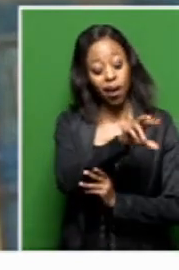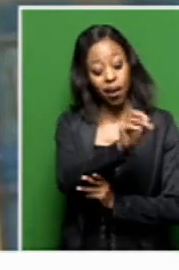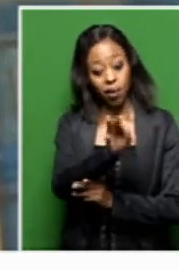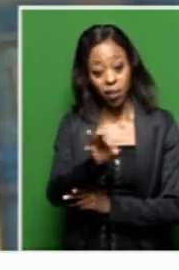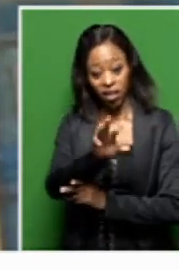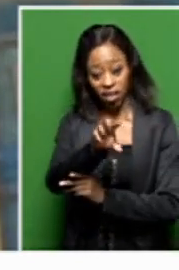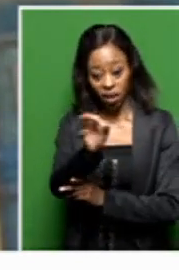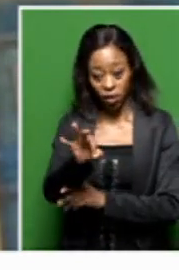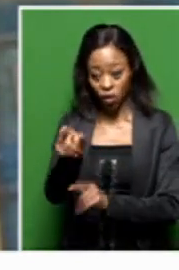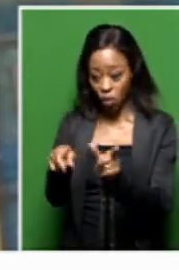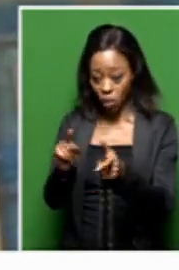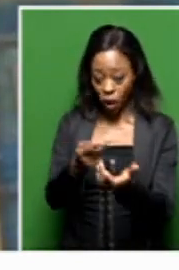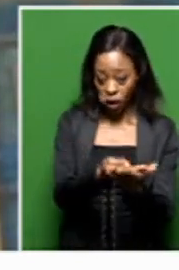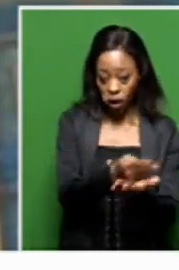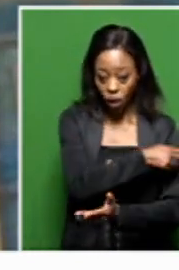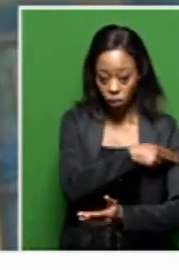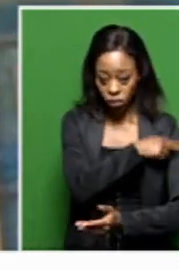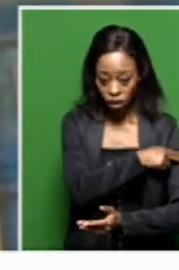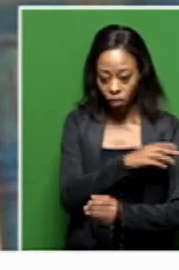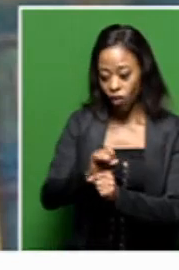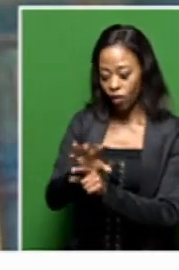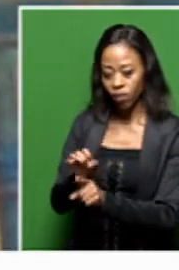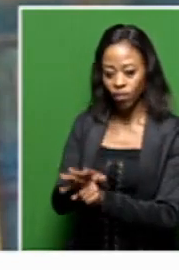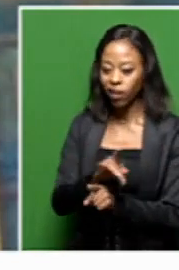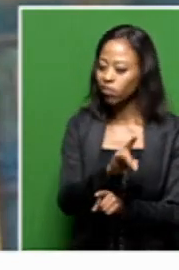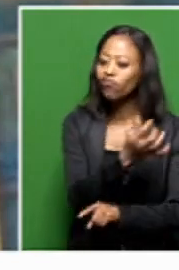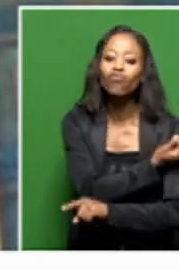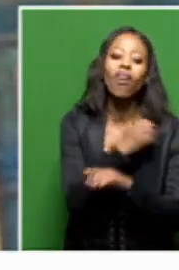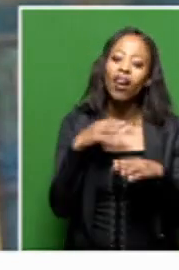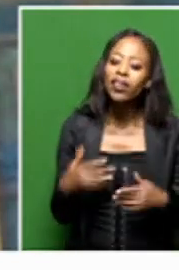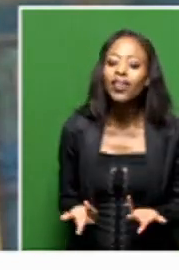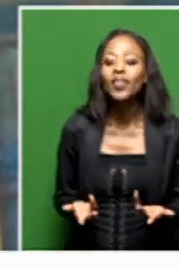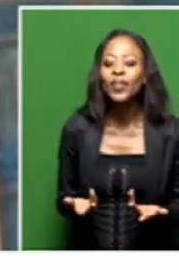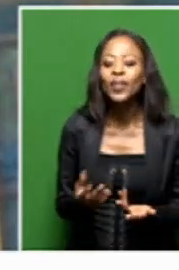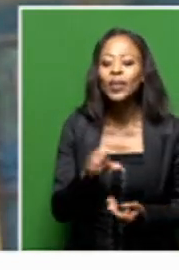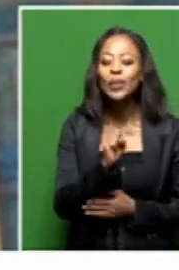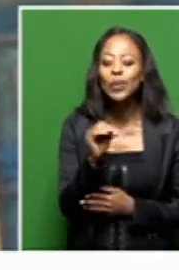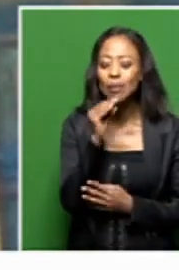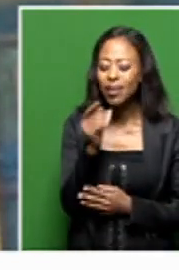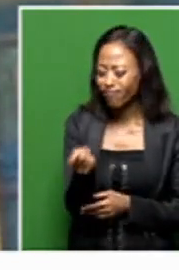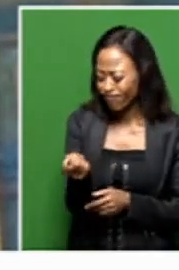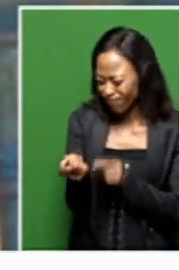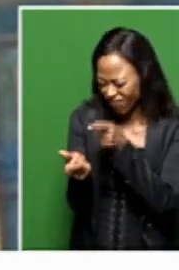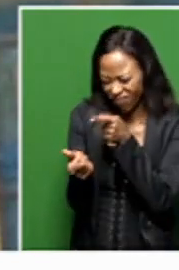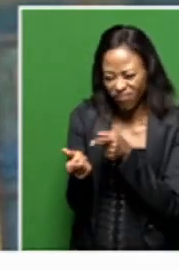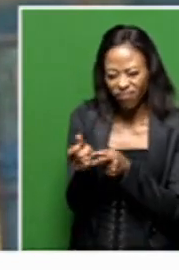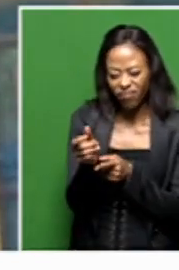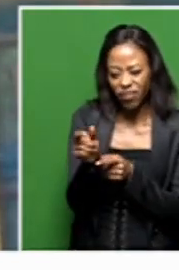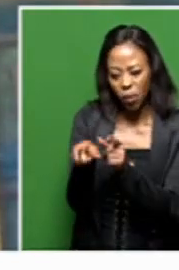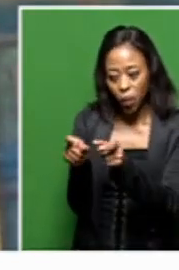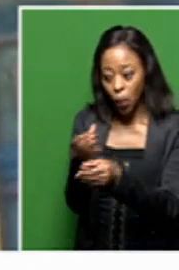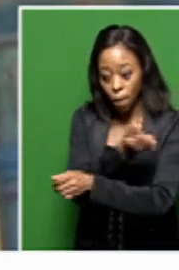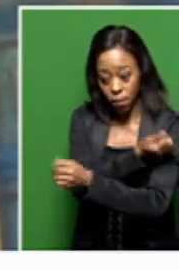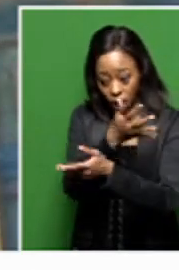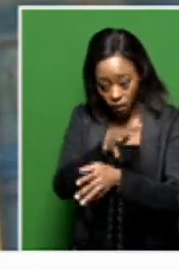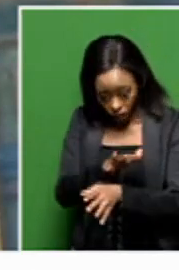who are hospitalized for COVID have not been vaccinated. So it's a small percentage of people who have